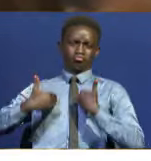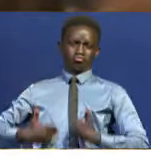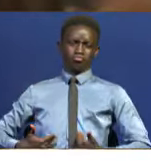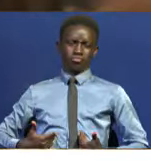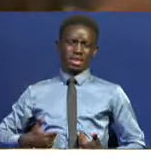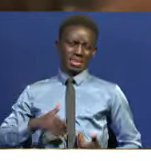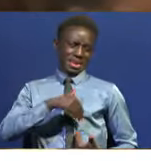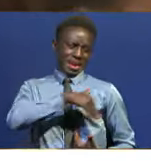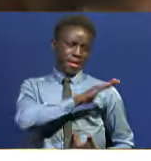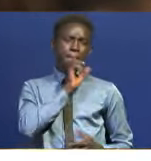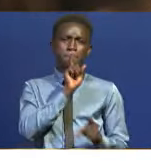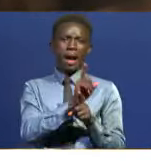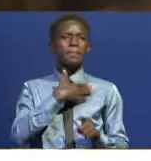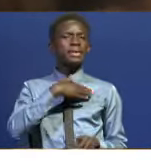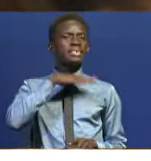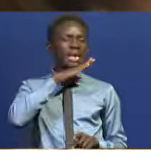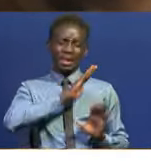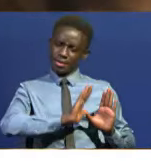peace.